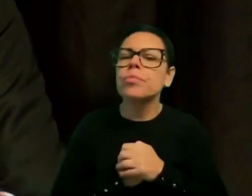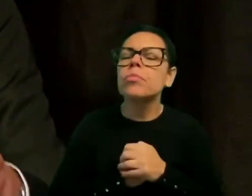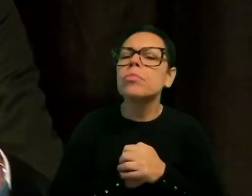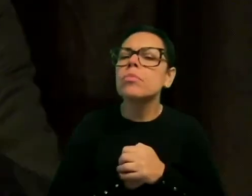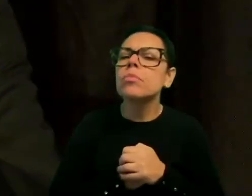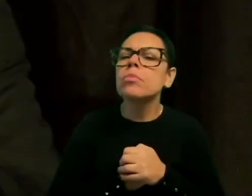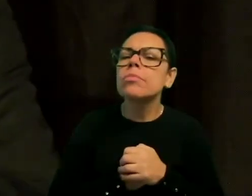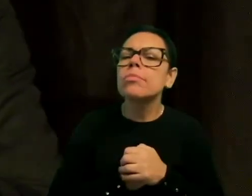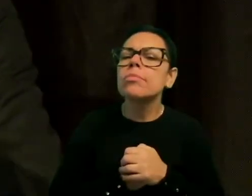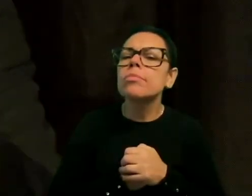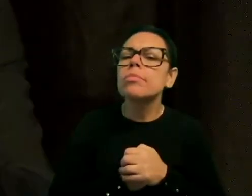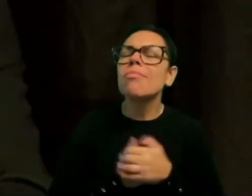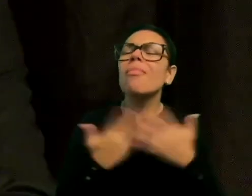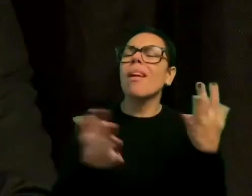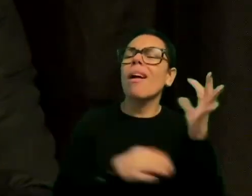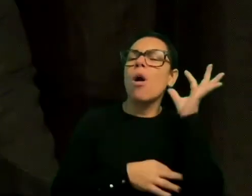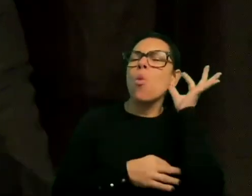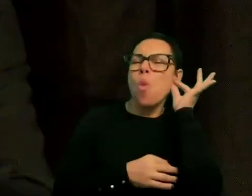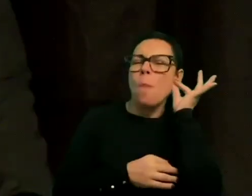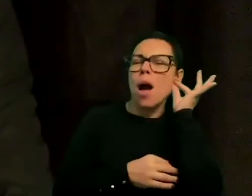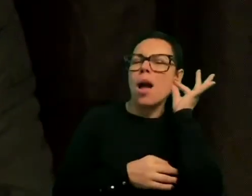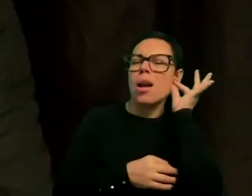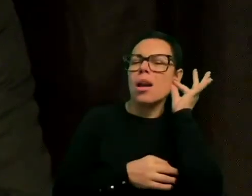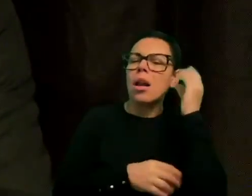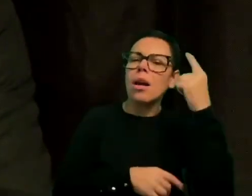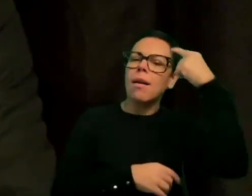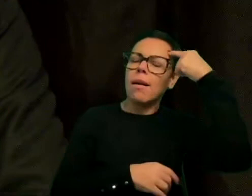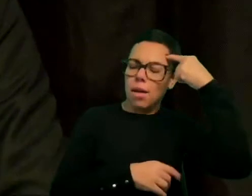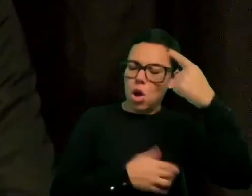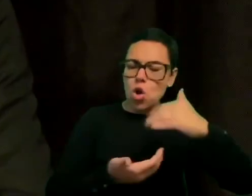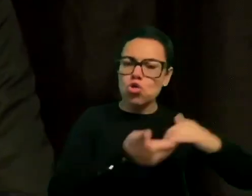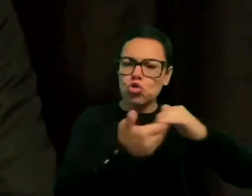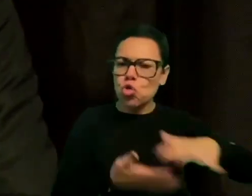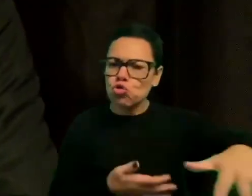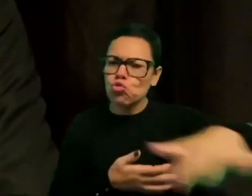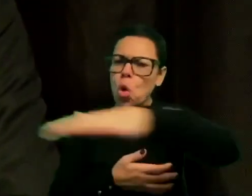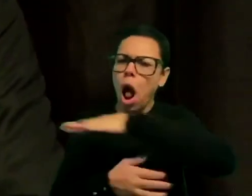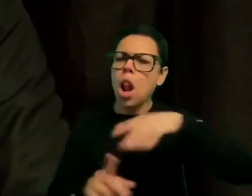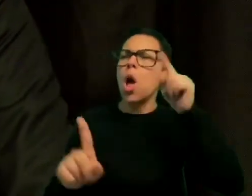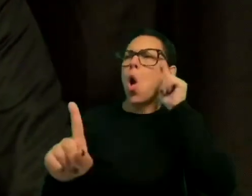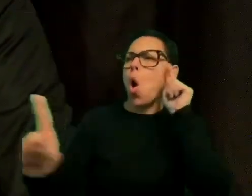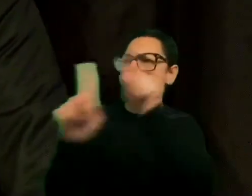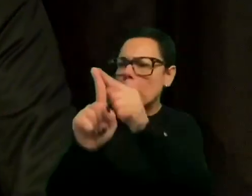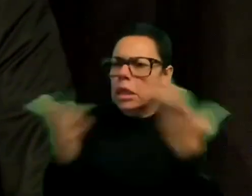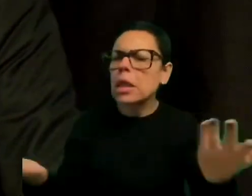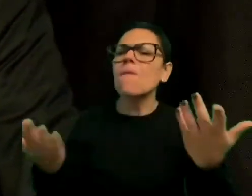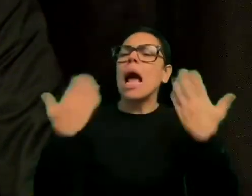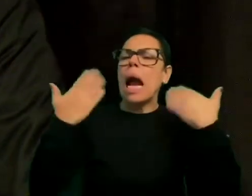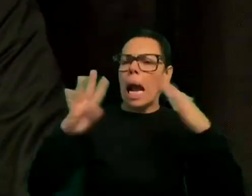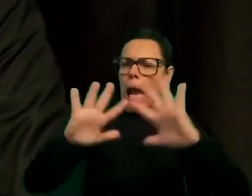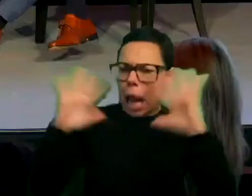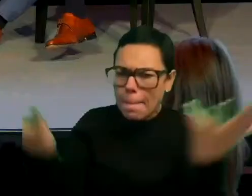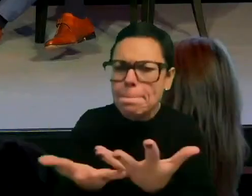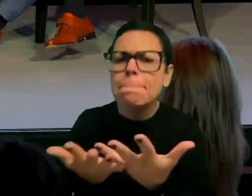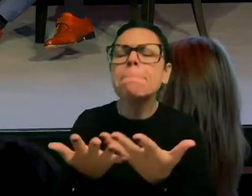companies that also have social goals, that have environmental goals. So that would really go in the right direction, probably. It is. Okay. Do we